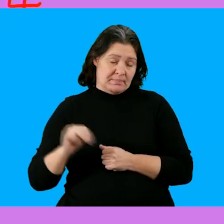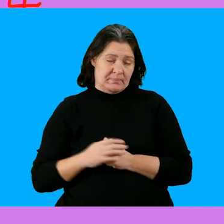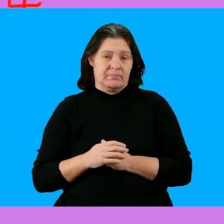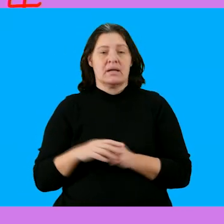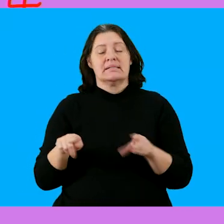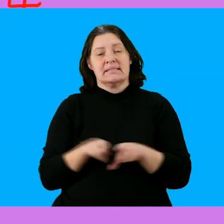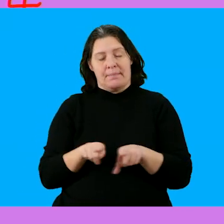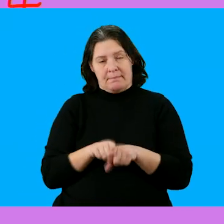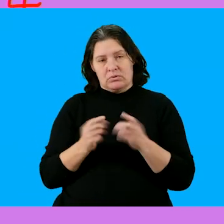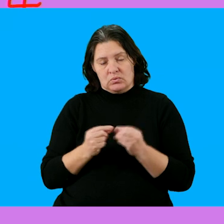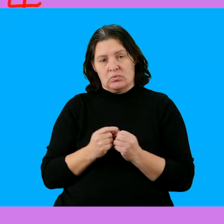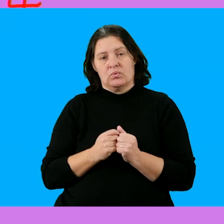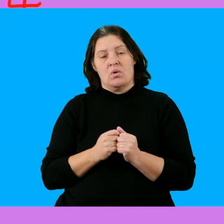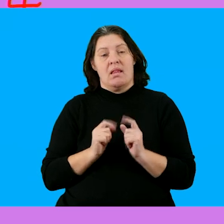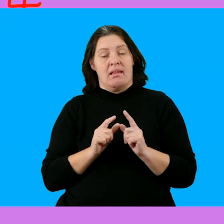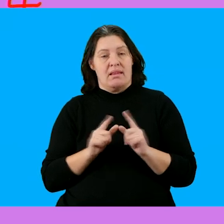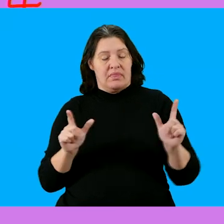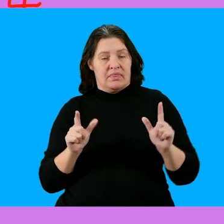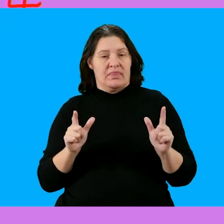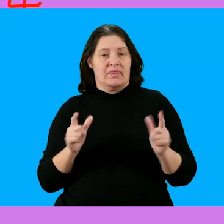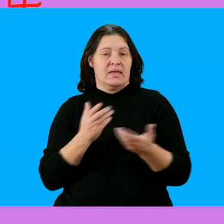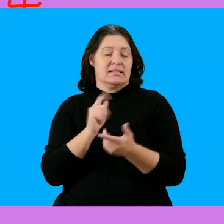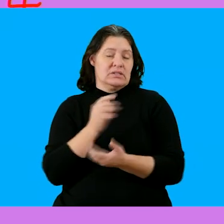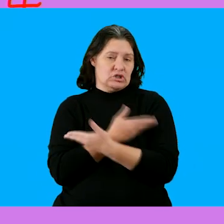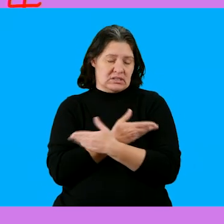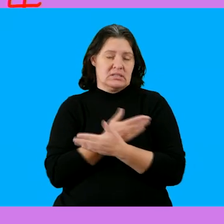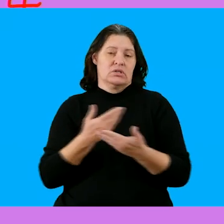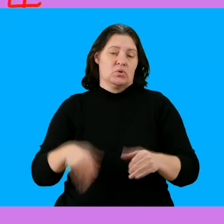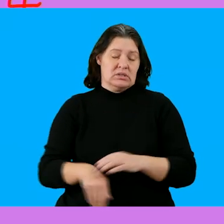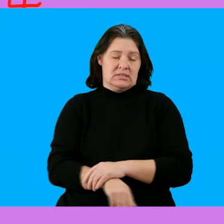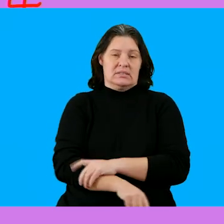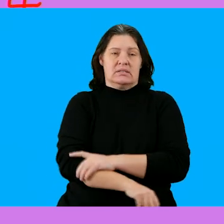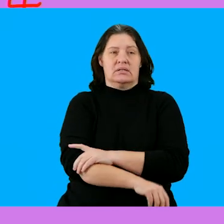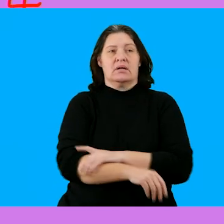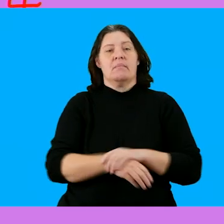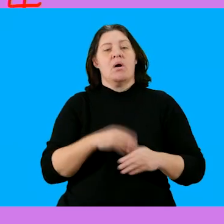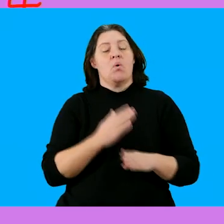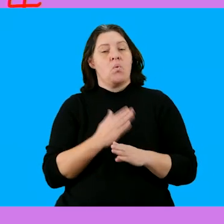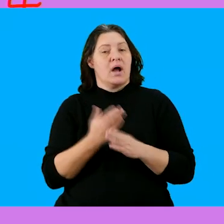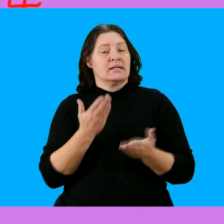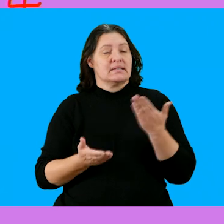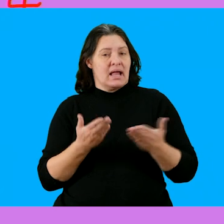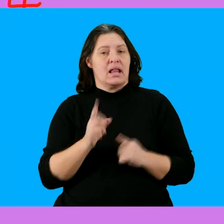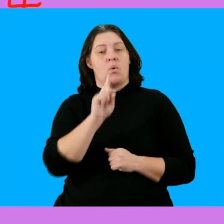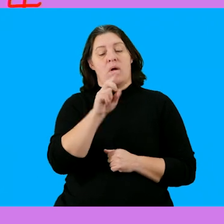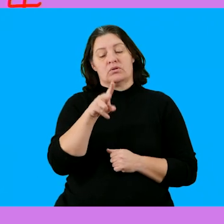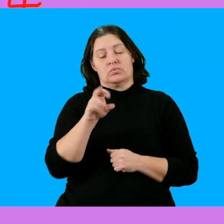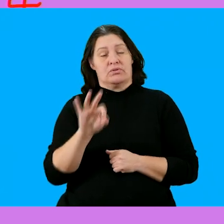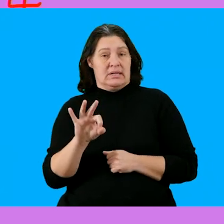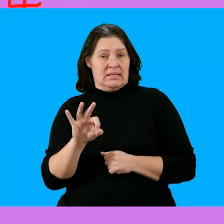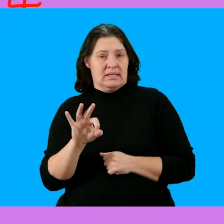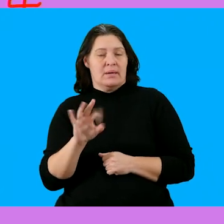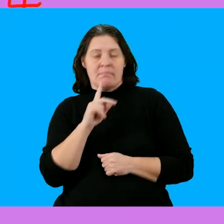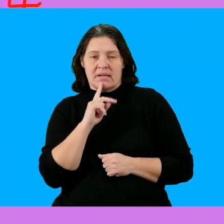I did the same, took the length of the t-shirt and the shorts, This time around, I worked with the scale of